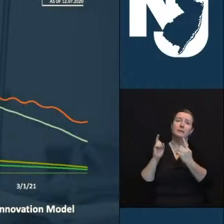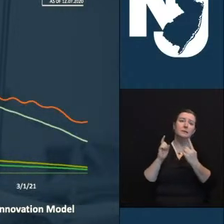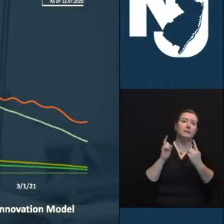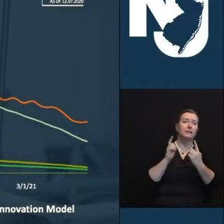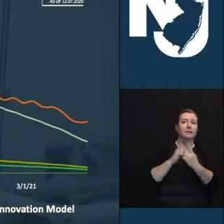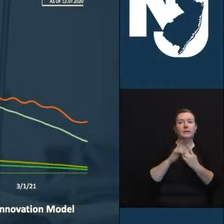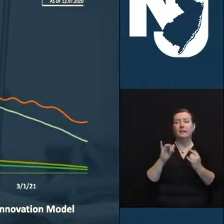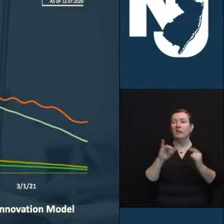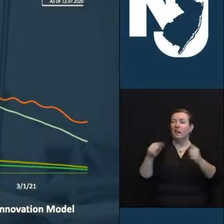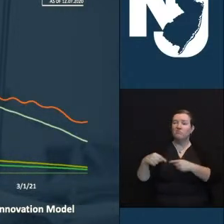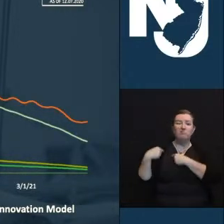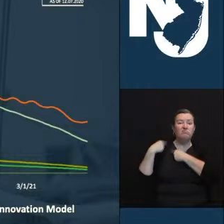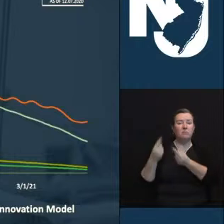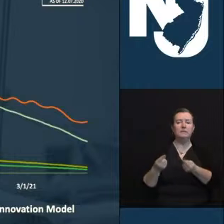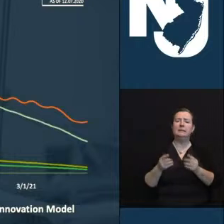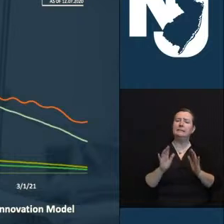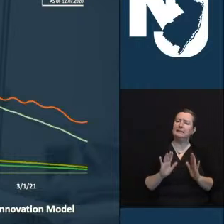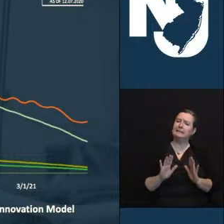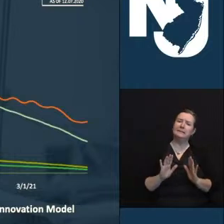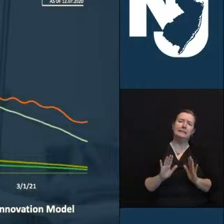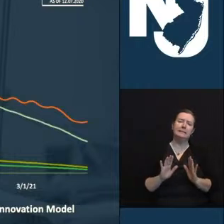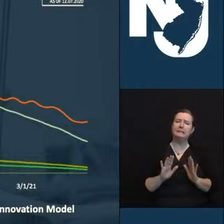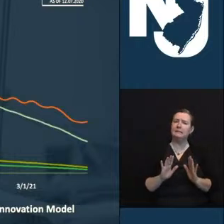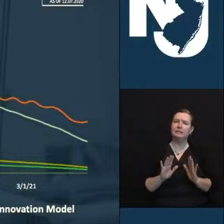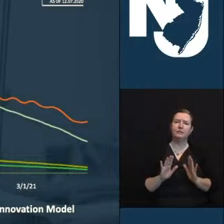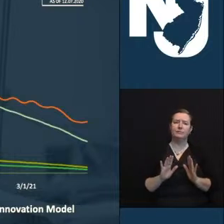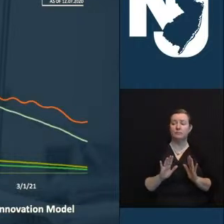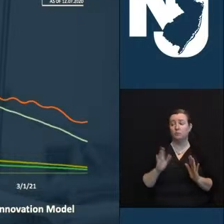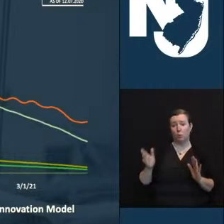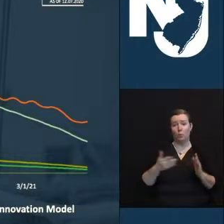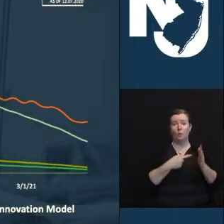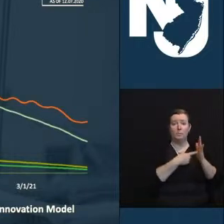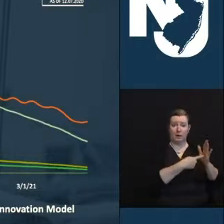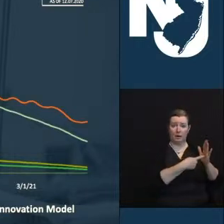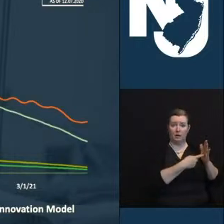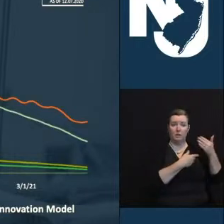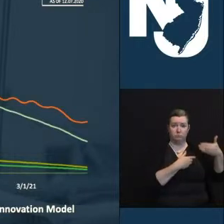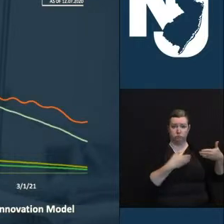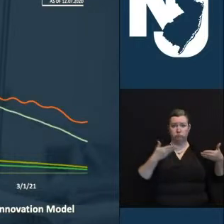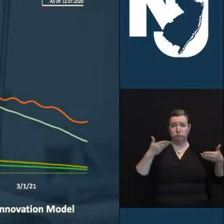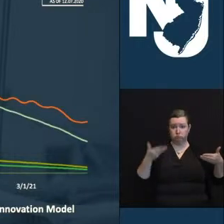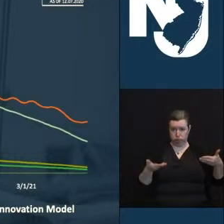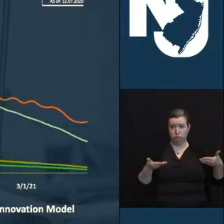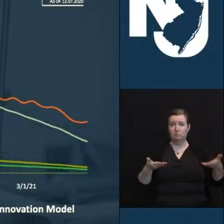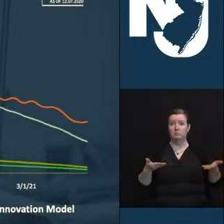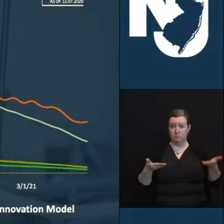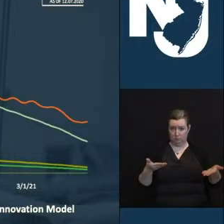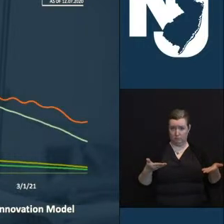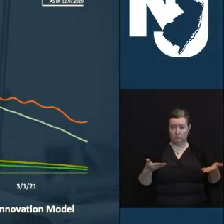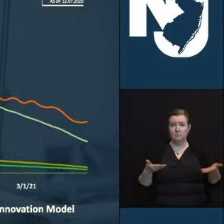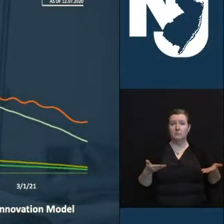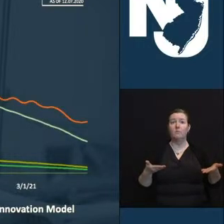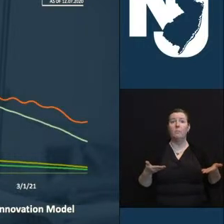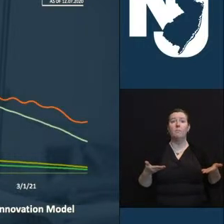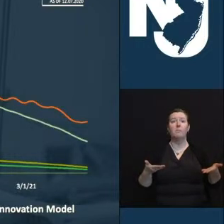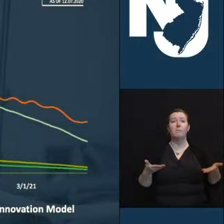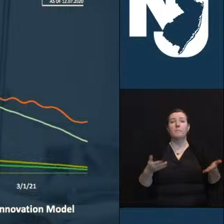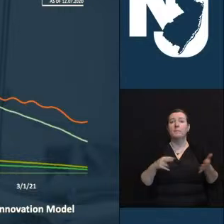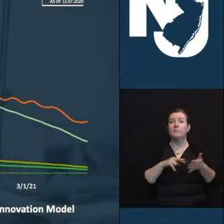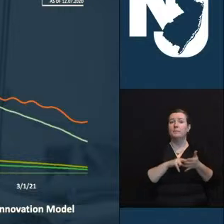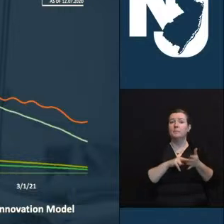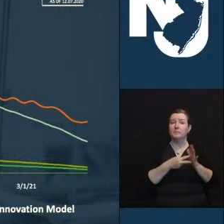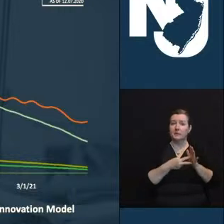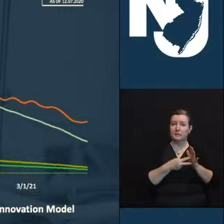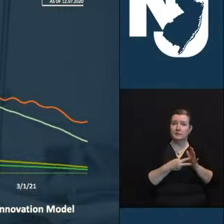done. And what these two models both show us is that under this scenario, we are in for weeks of